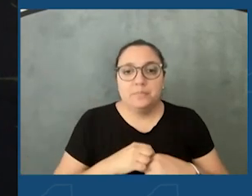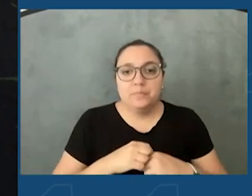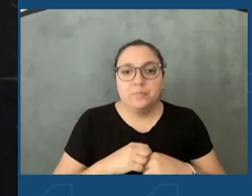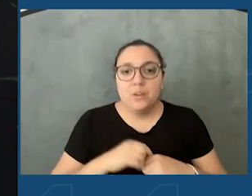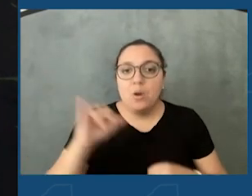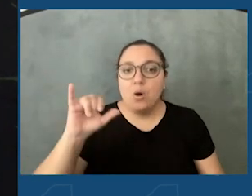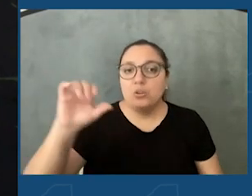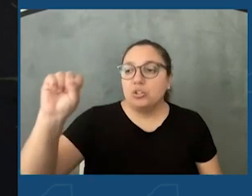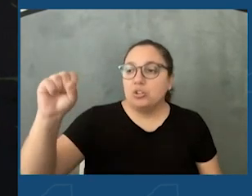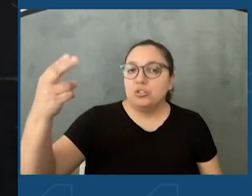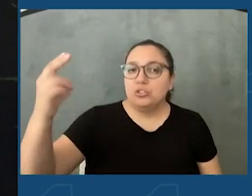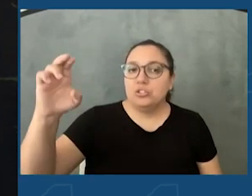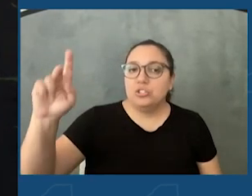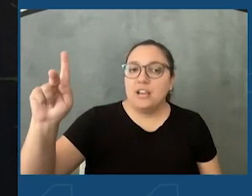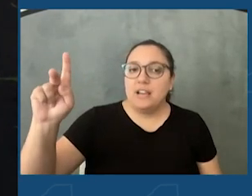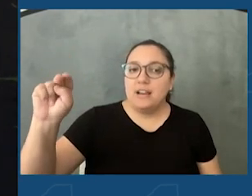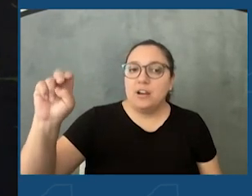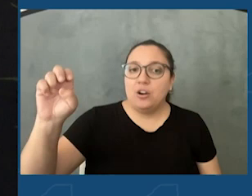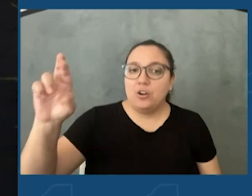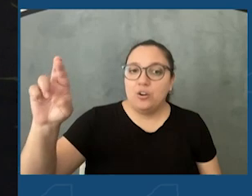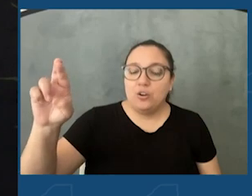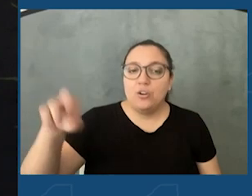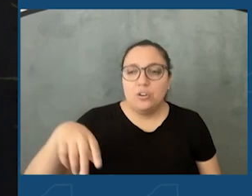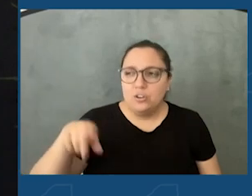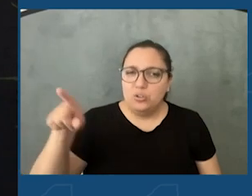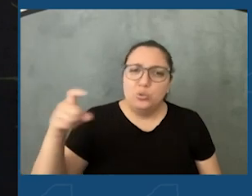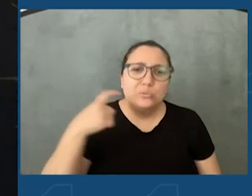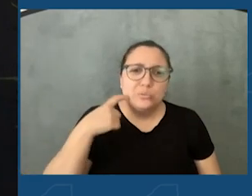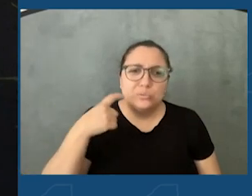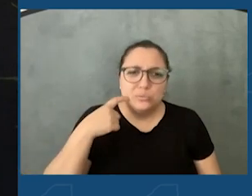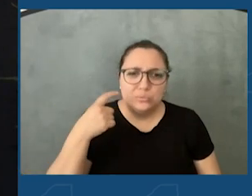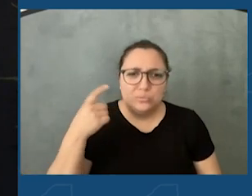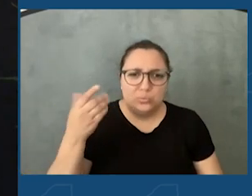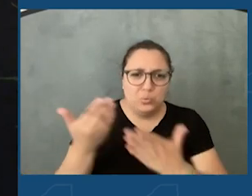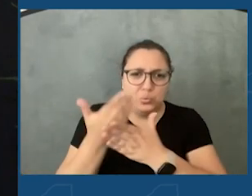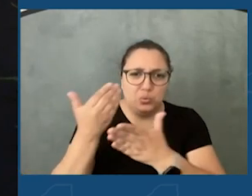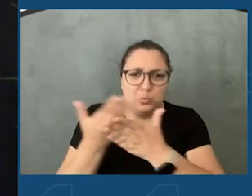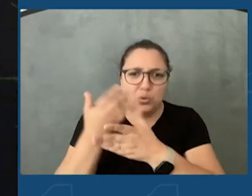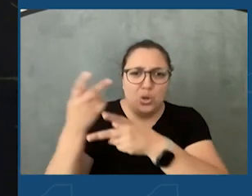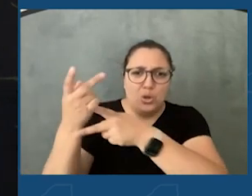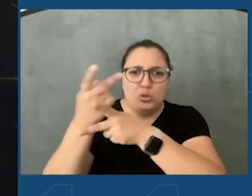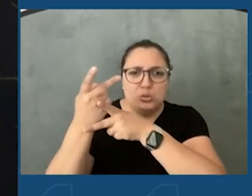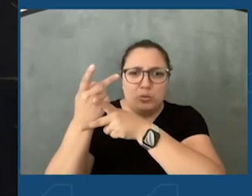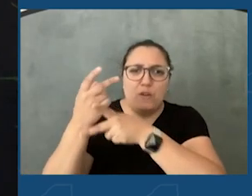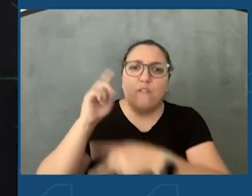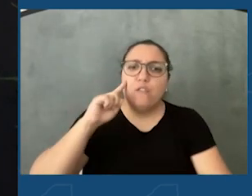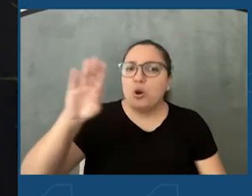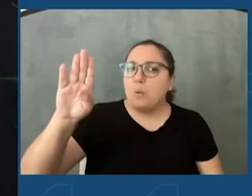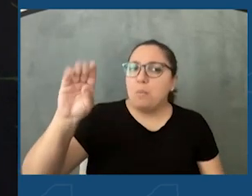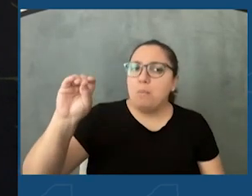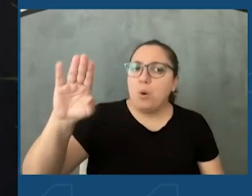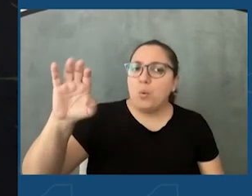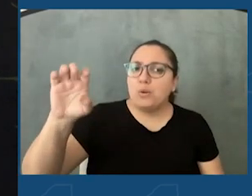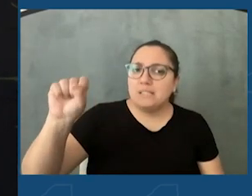the superintendent, fairly new on the job, yes? A superintendent of BOCES. So if you don't know him, get used to him.